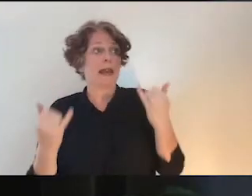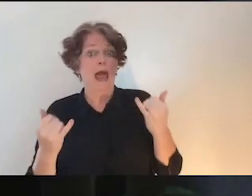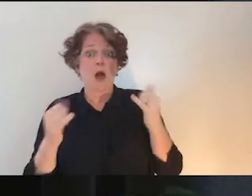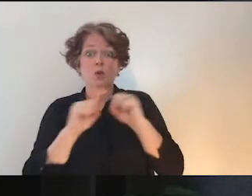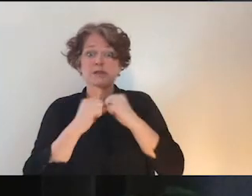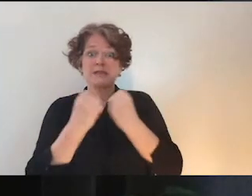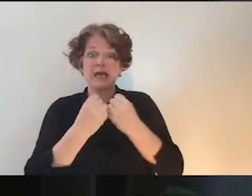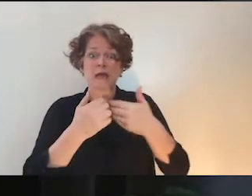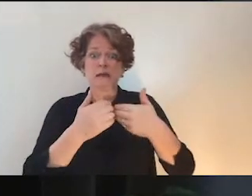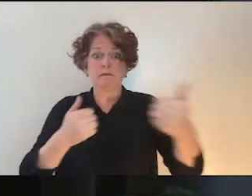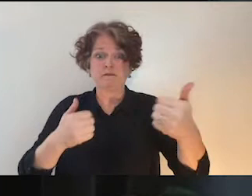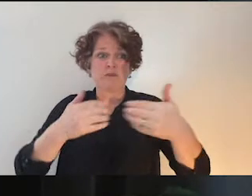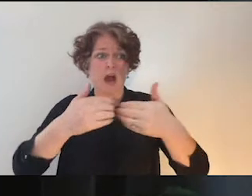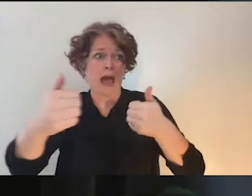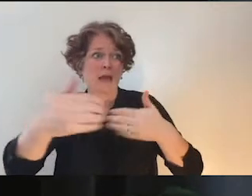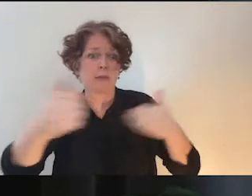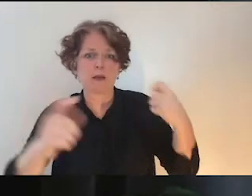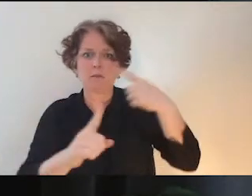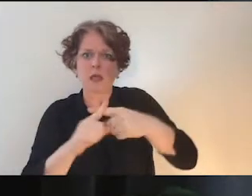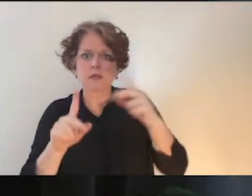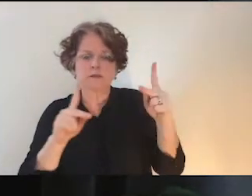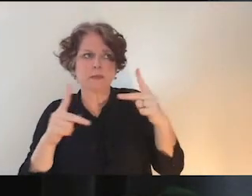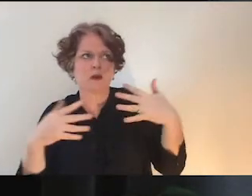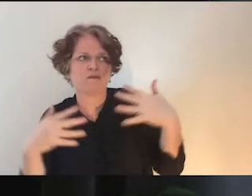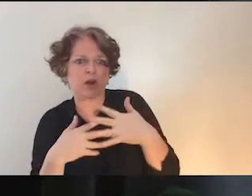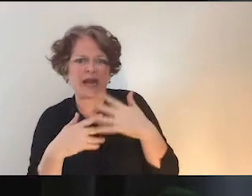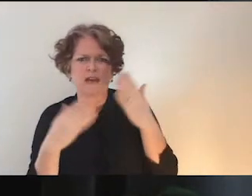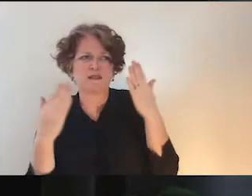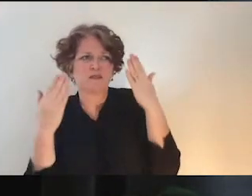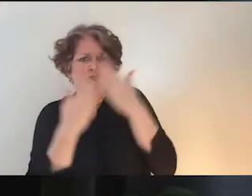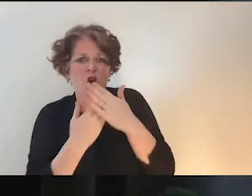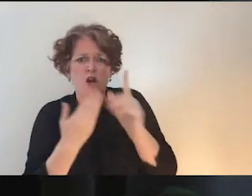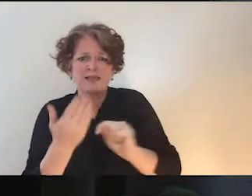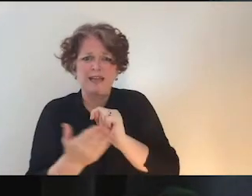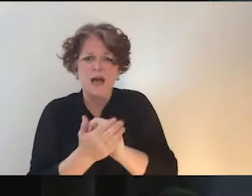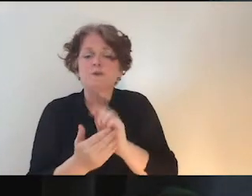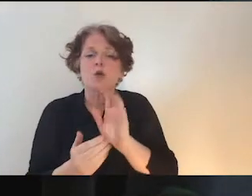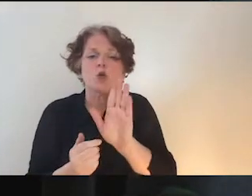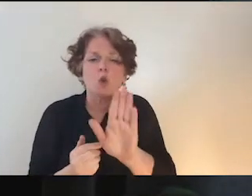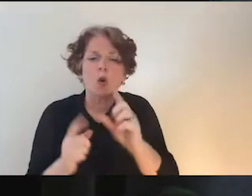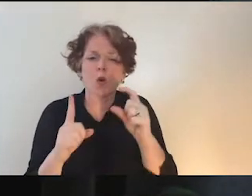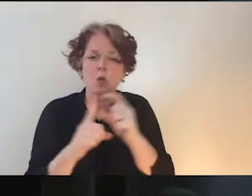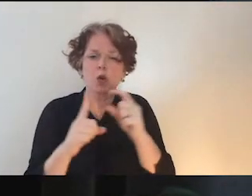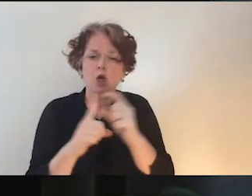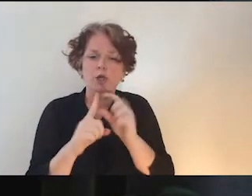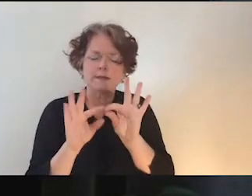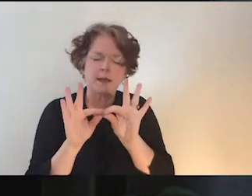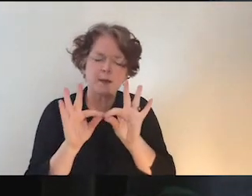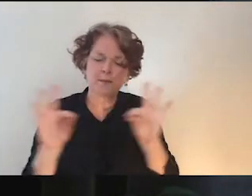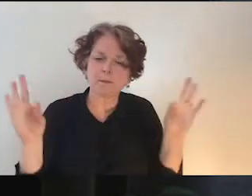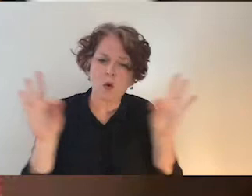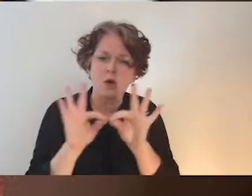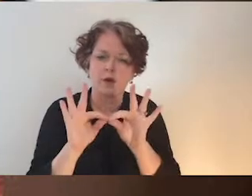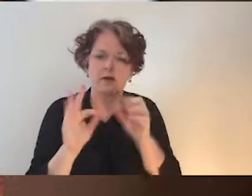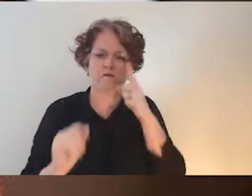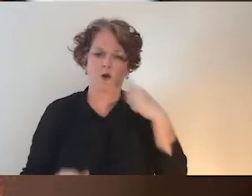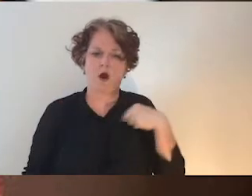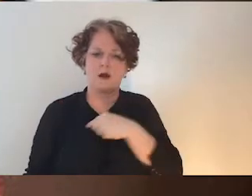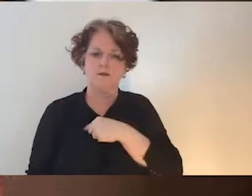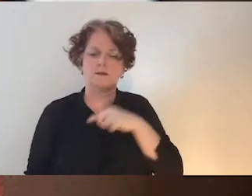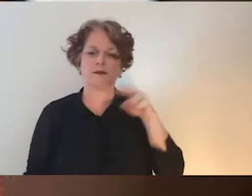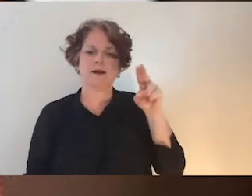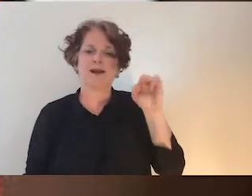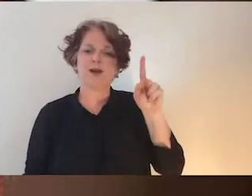fragmented society, and at this dark and uncertain moment in the world, those words have never carried greater urgency.